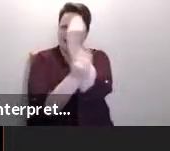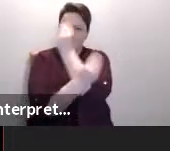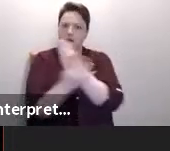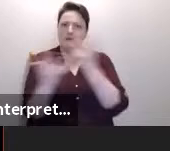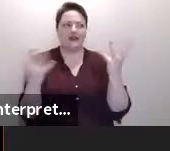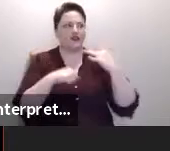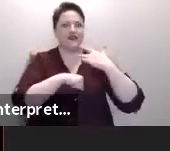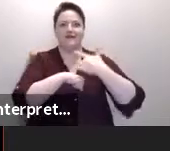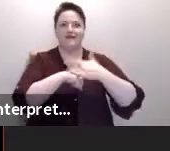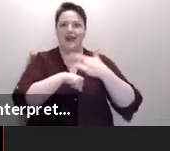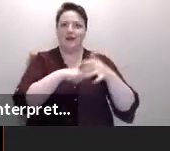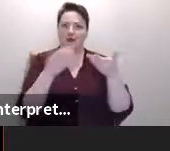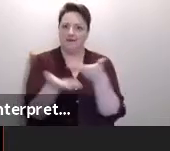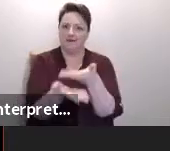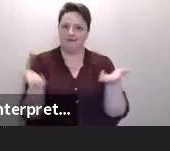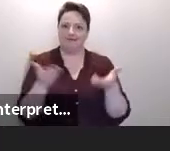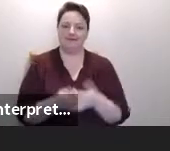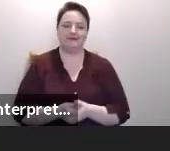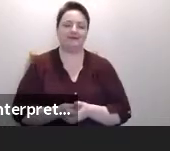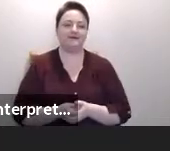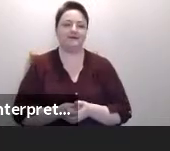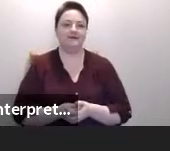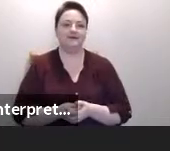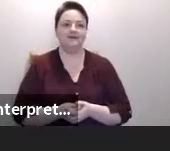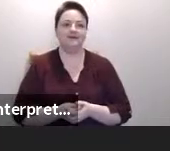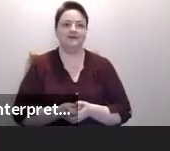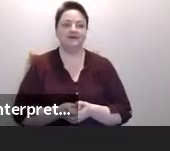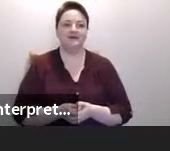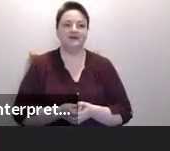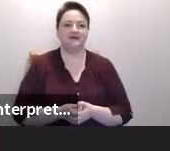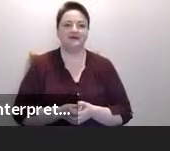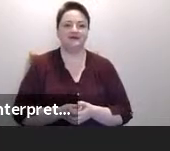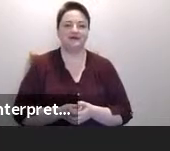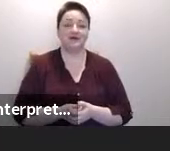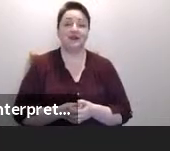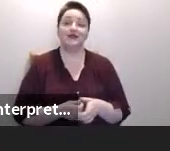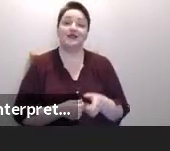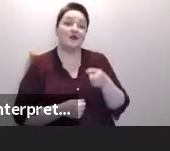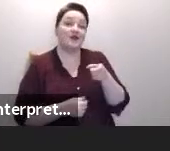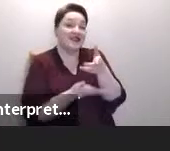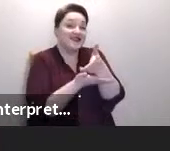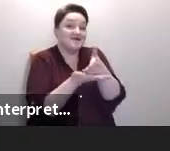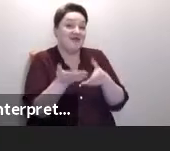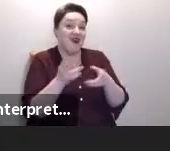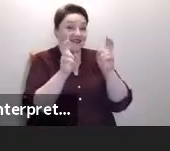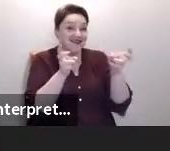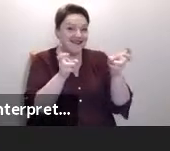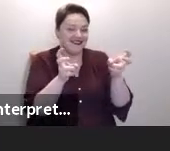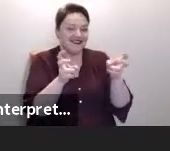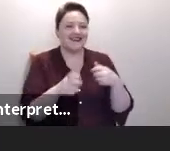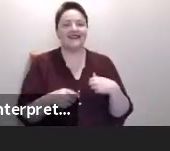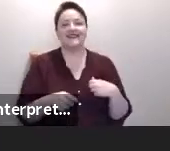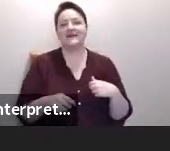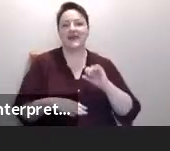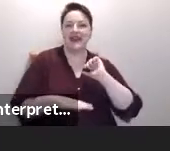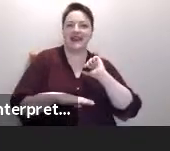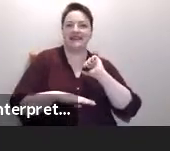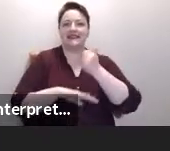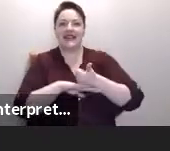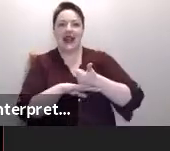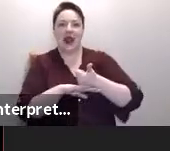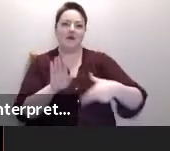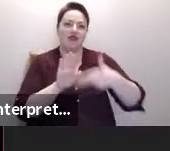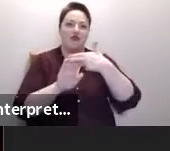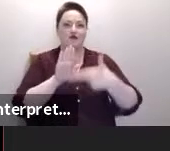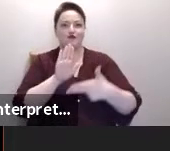possible. So I call this part of the talk setting the record straight.